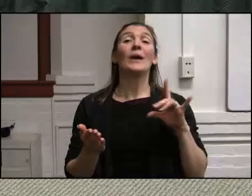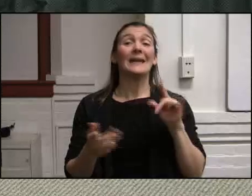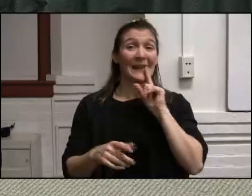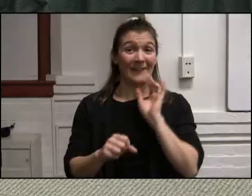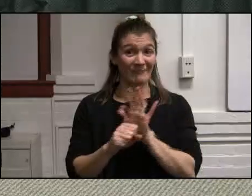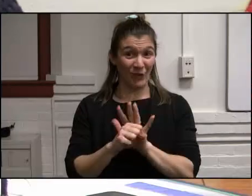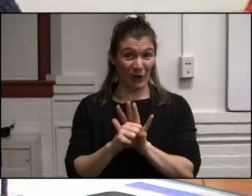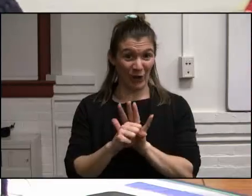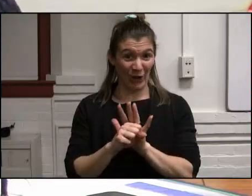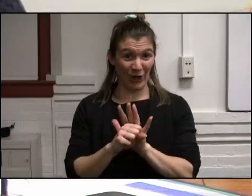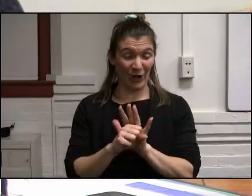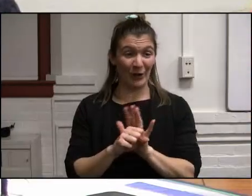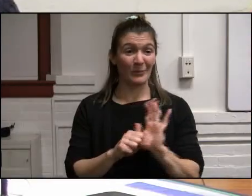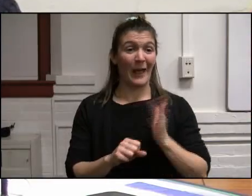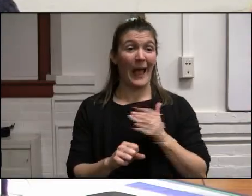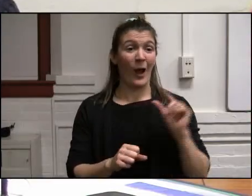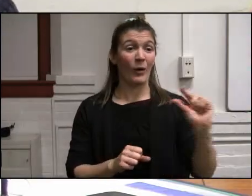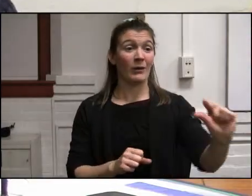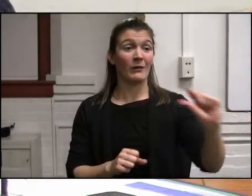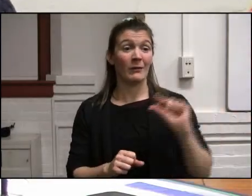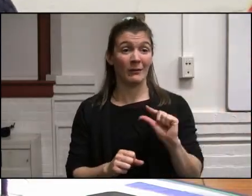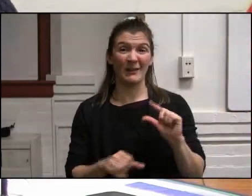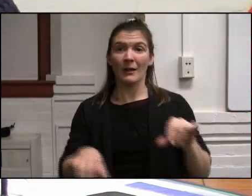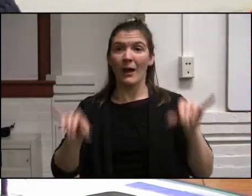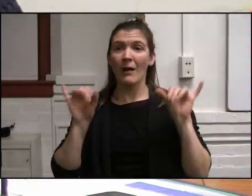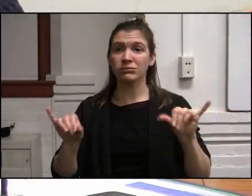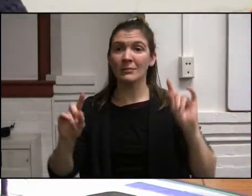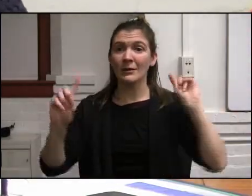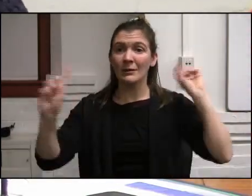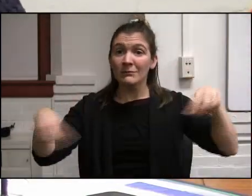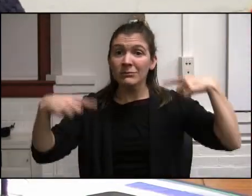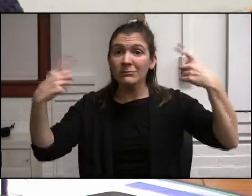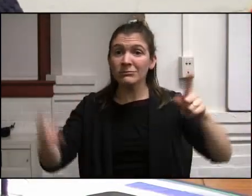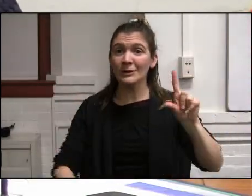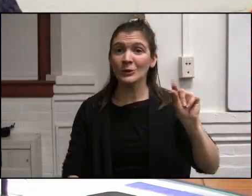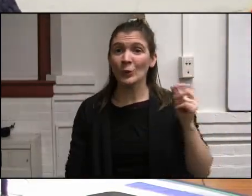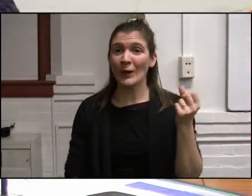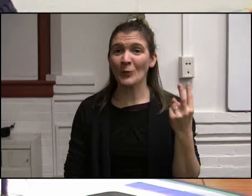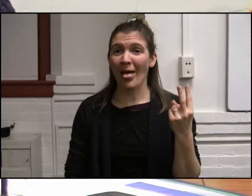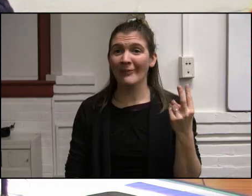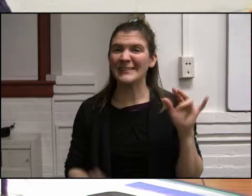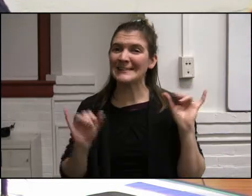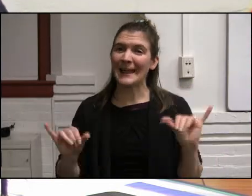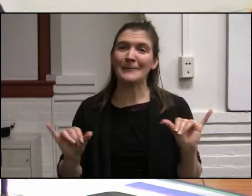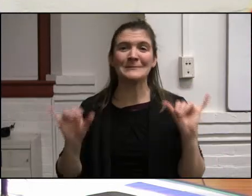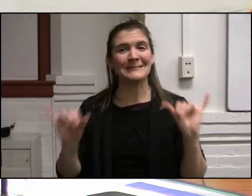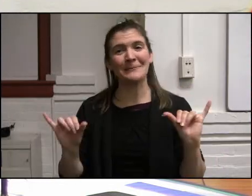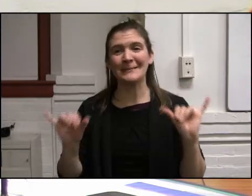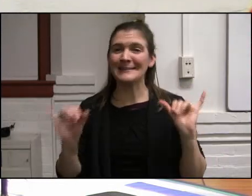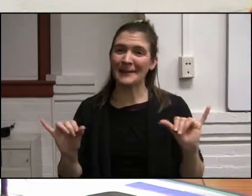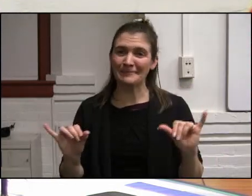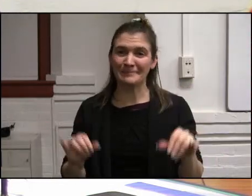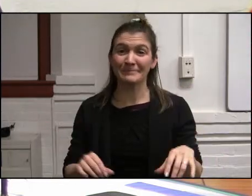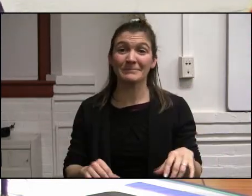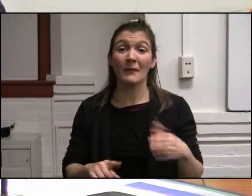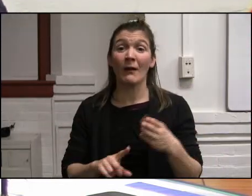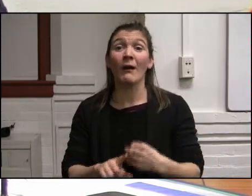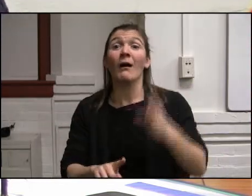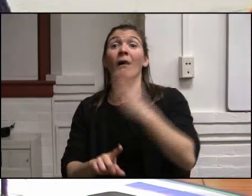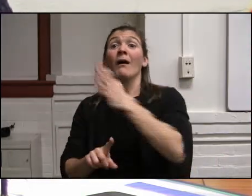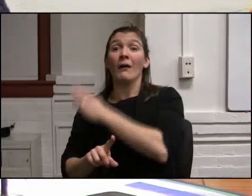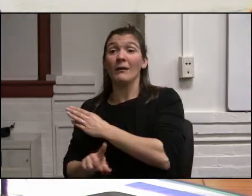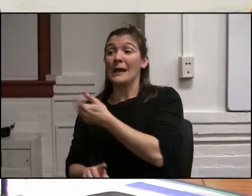that the rate of pay for select board members has not been increased since 2012, and prior to 2012, the last time